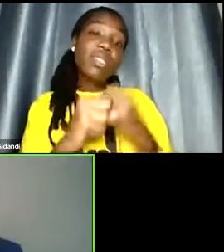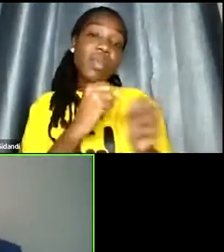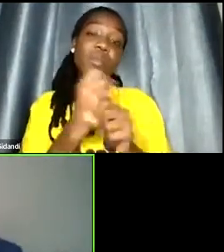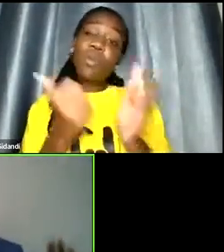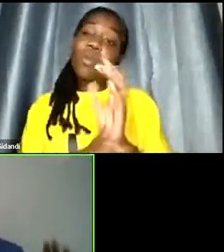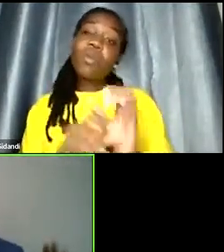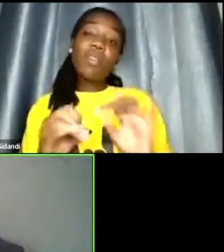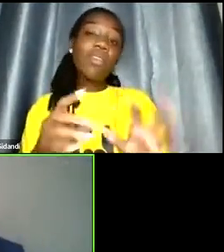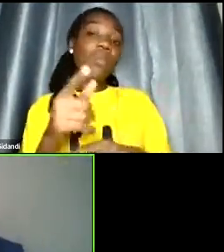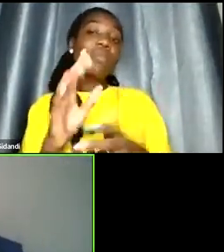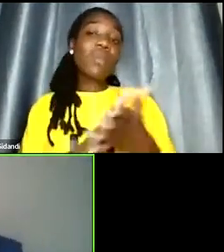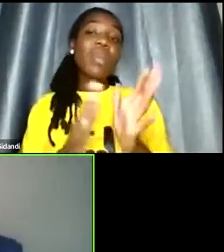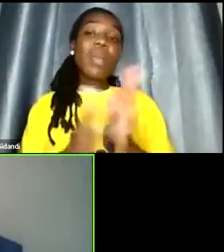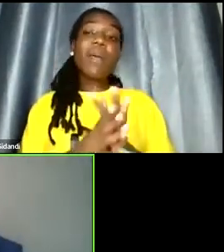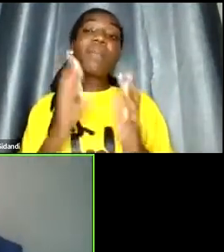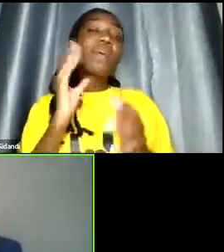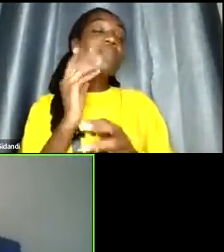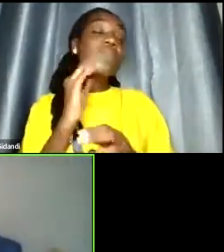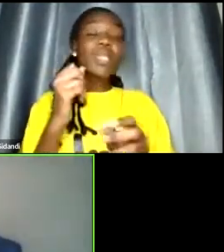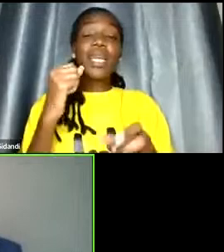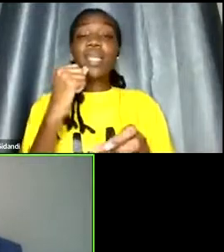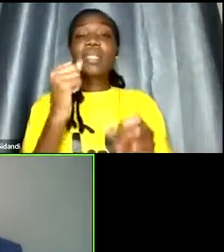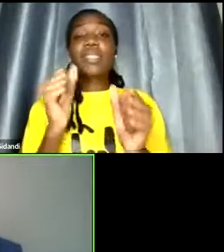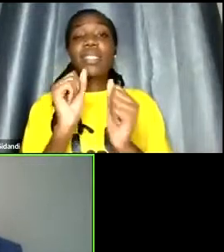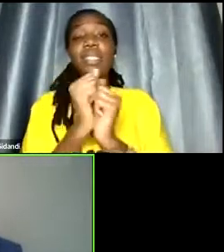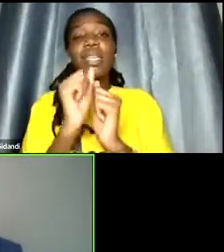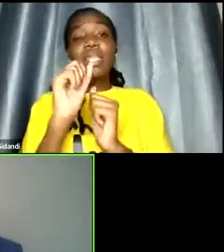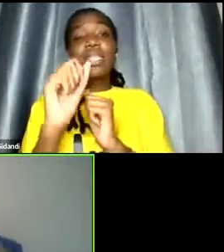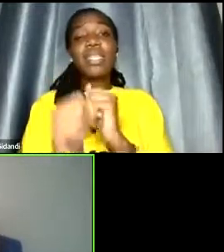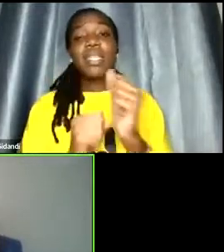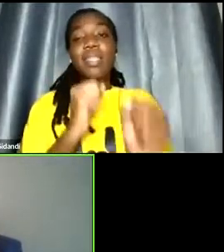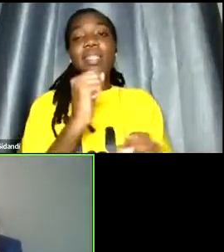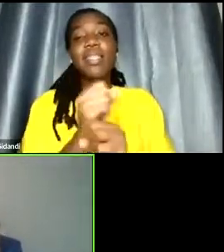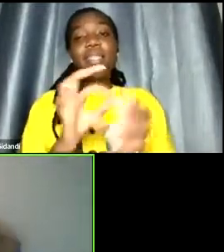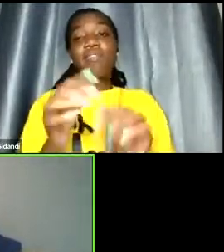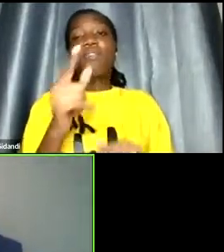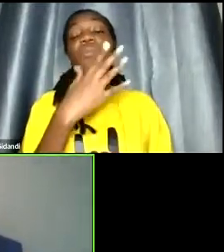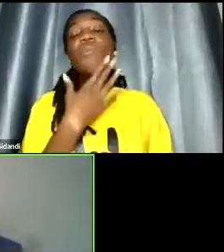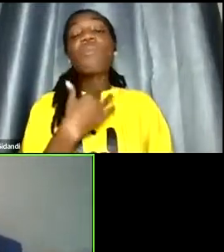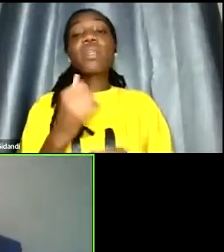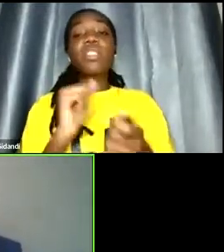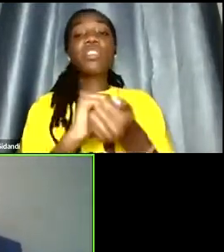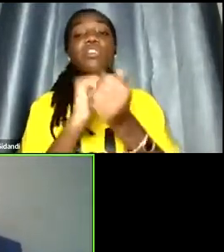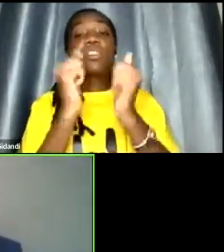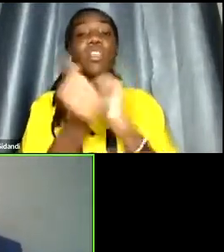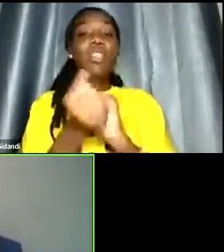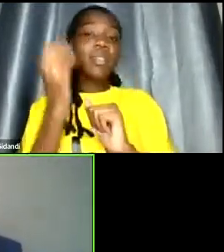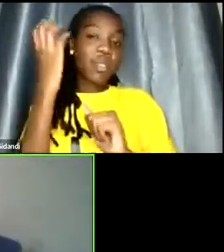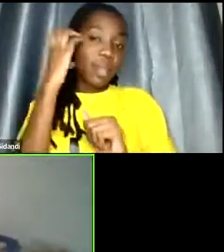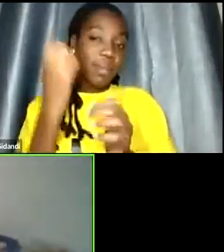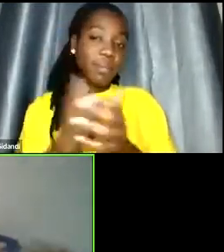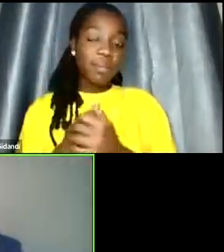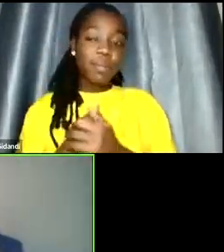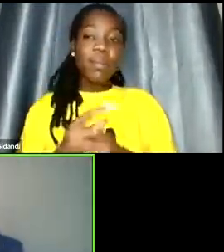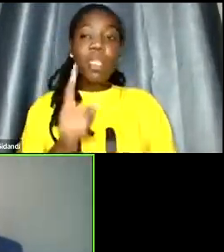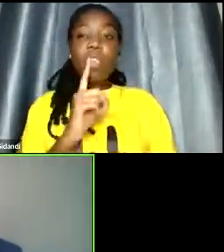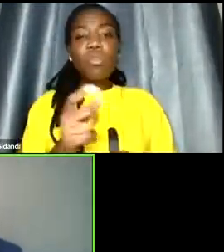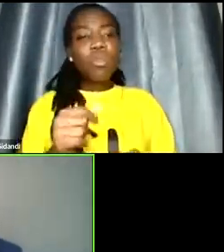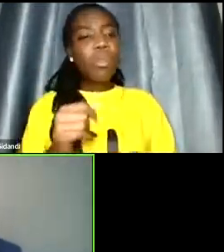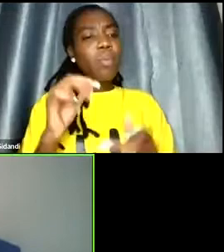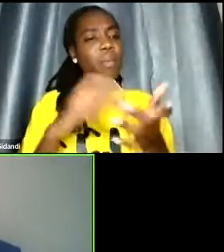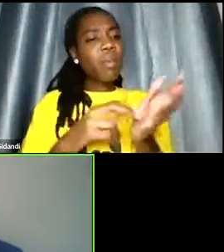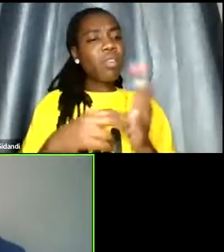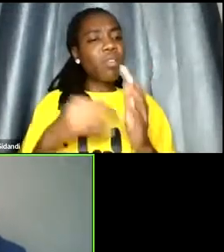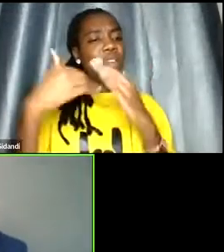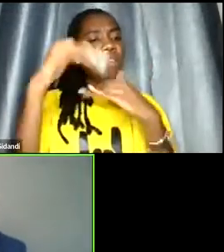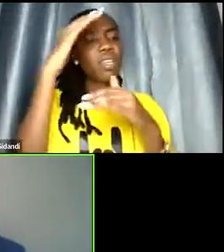be an expert in 10 years if you so wished to change your career path. So it's not true that what you studied at university should now define who you become